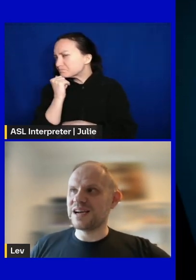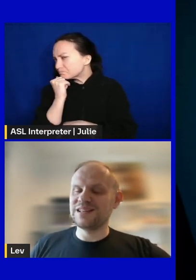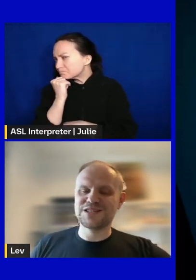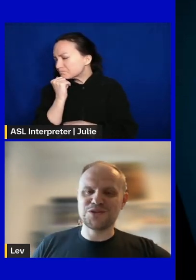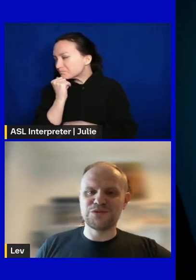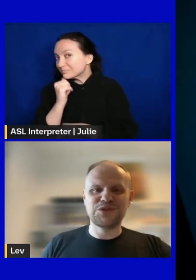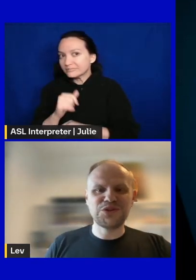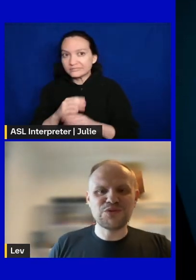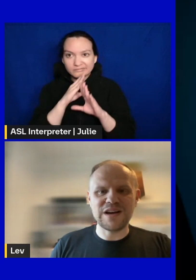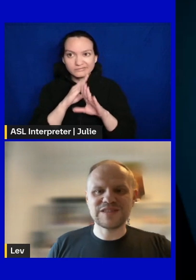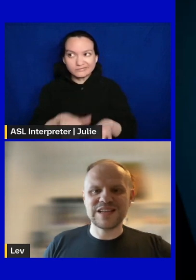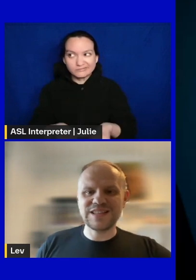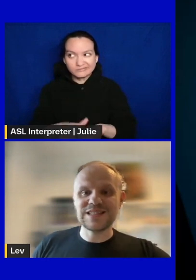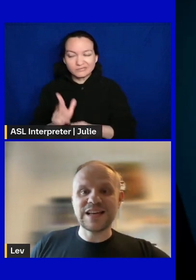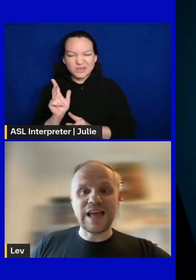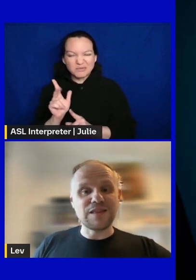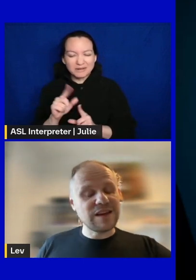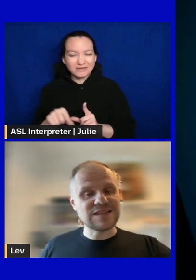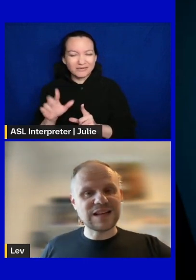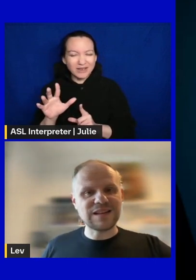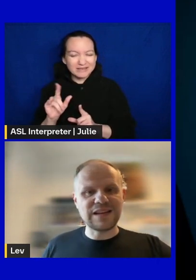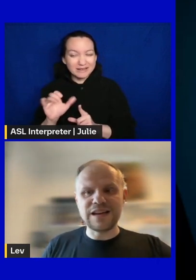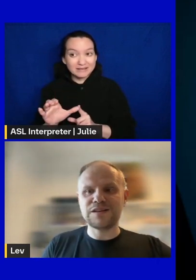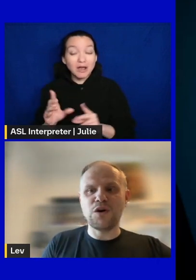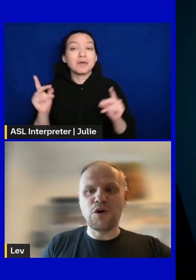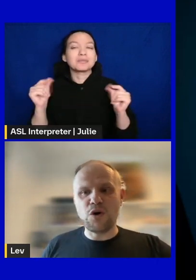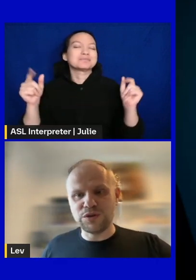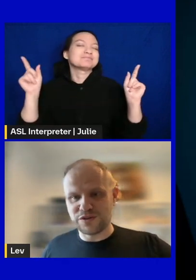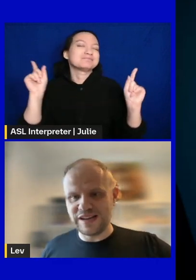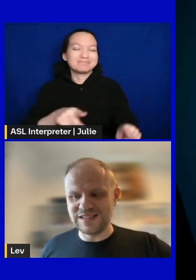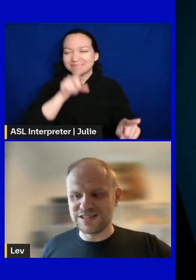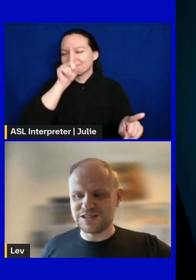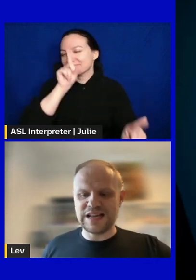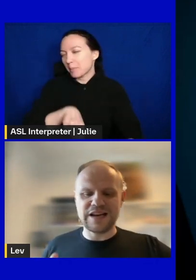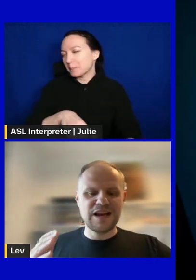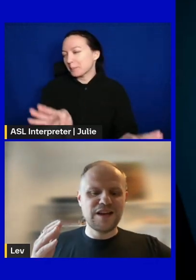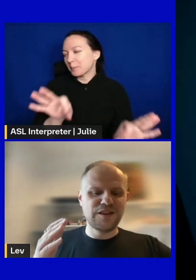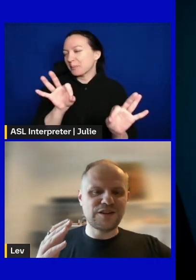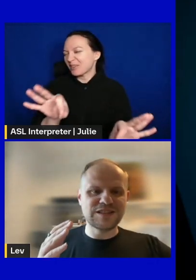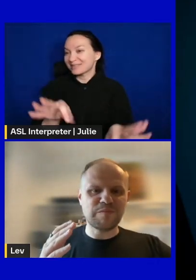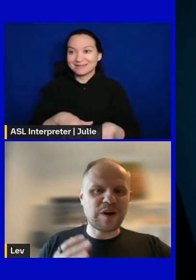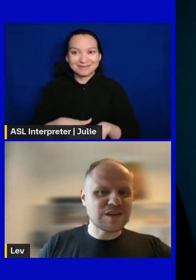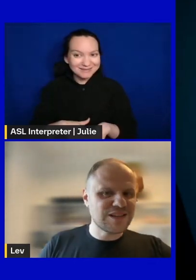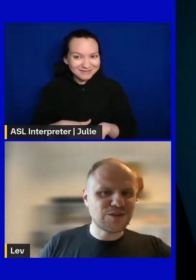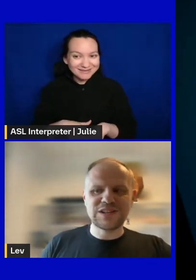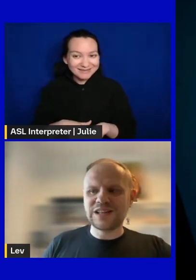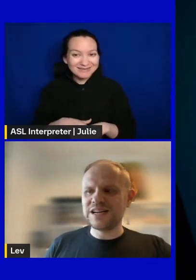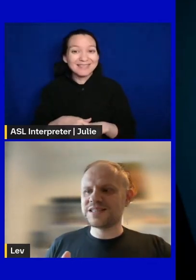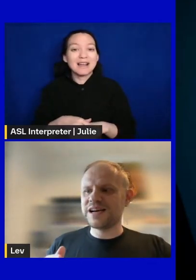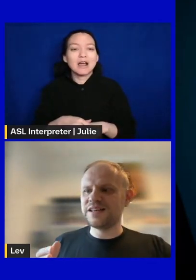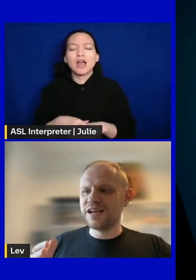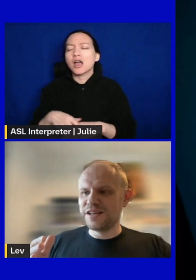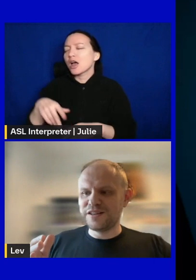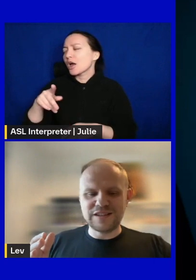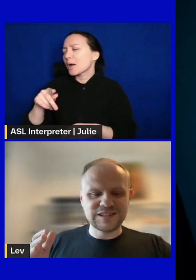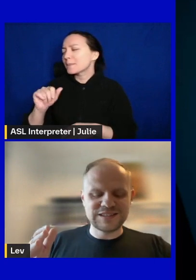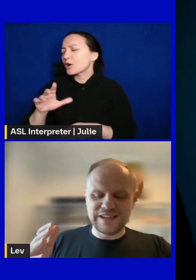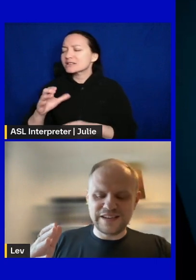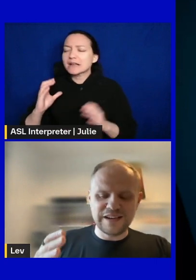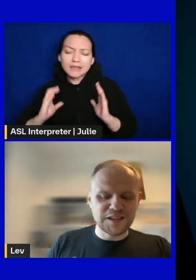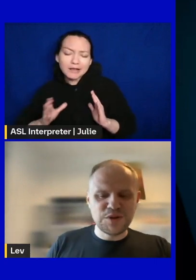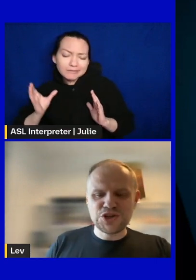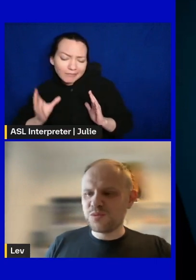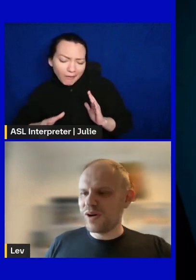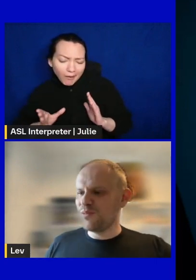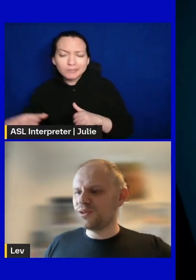awkward silence of 3 to 5 seconds, and then suddenly he had all the right answers. Like there's a parsing on the client side, there's